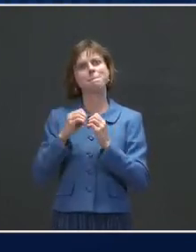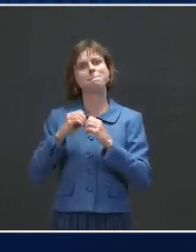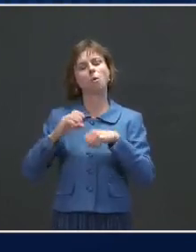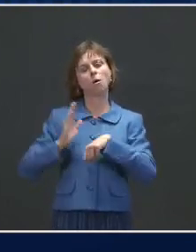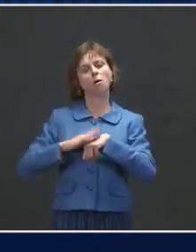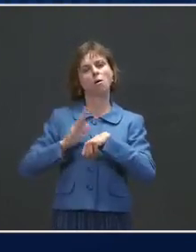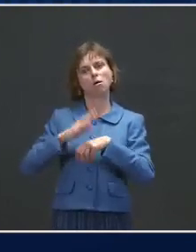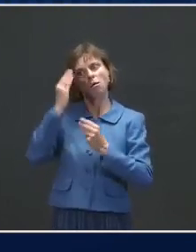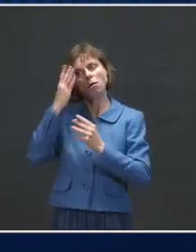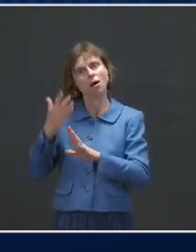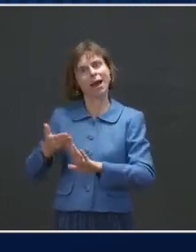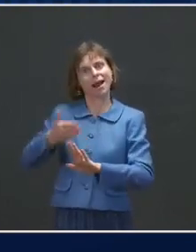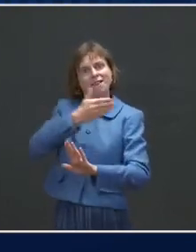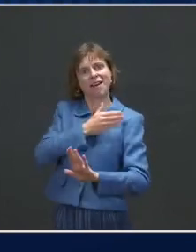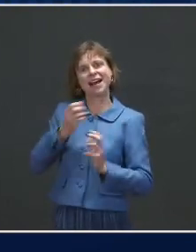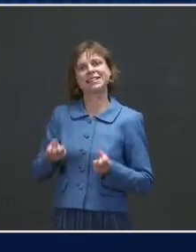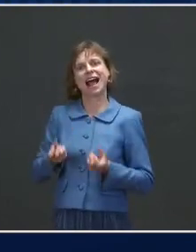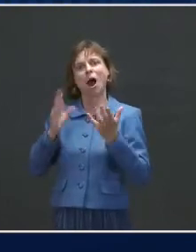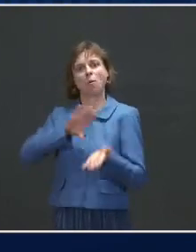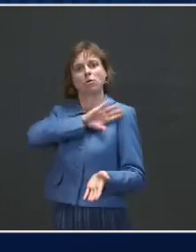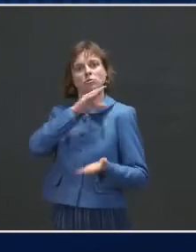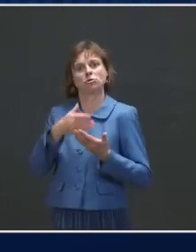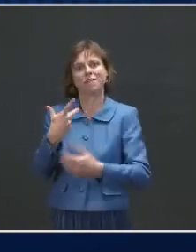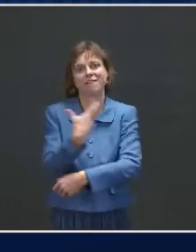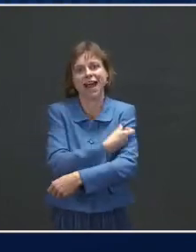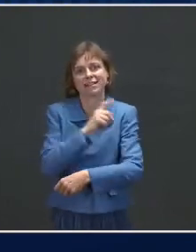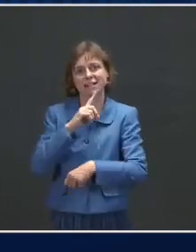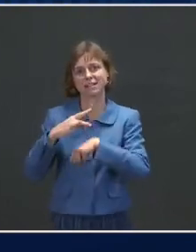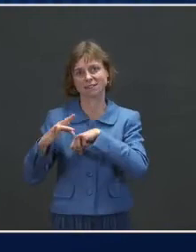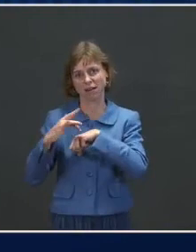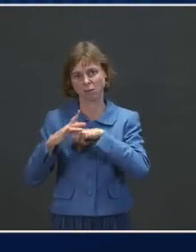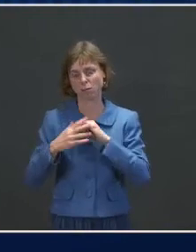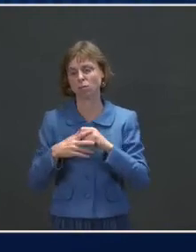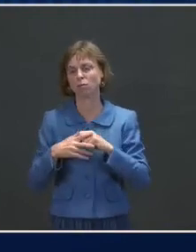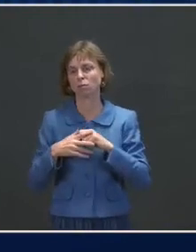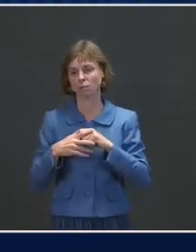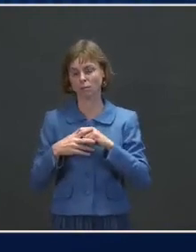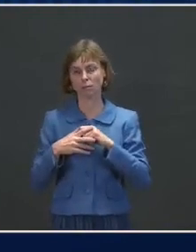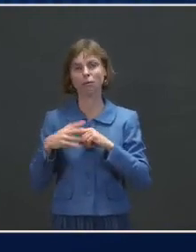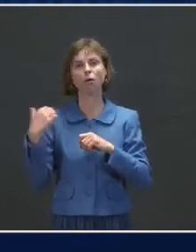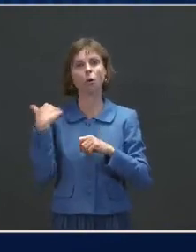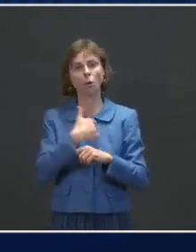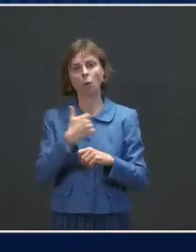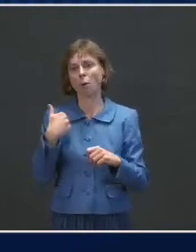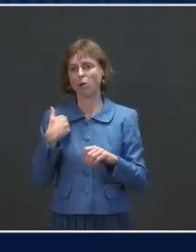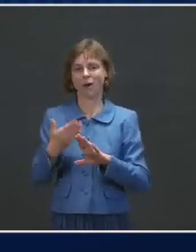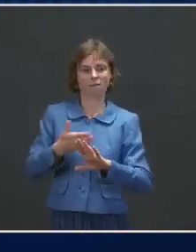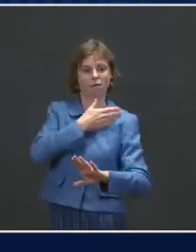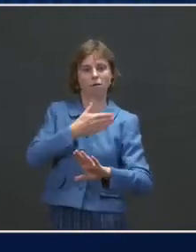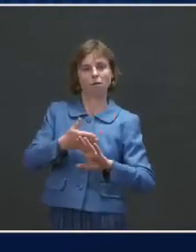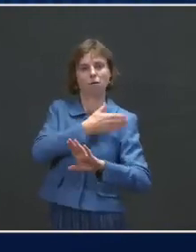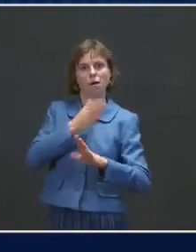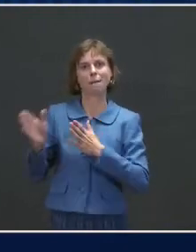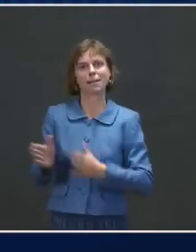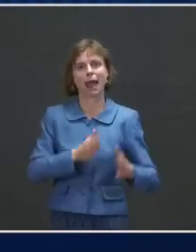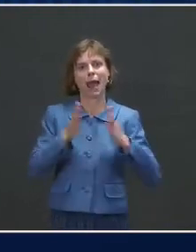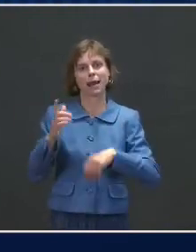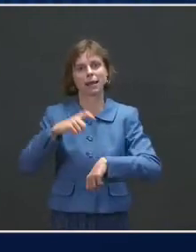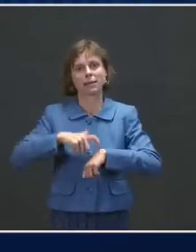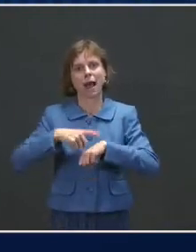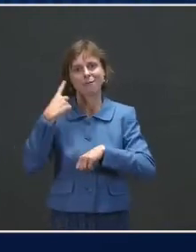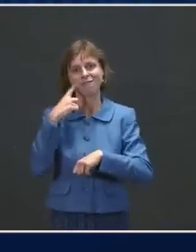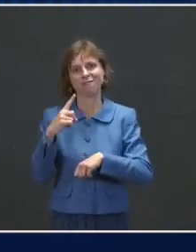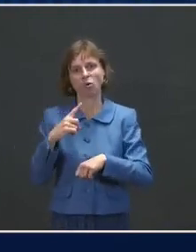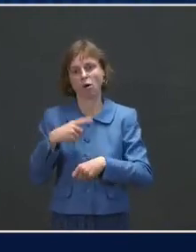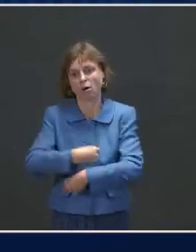to increase vaccine supply. We've worked to do both to ensure that there's 3-week planning time for vaccine allocation, increases